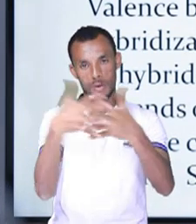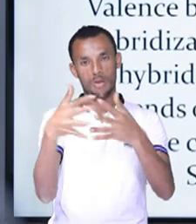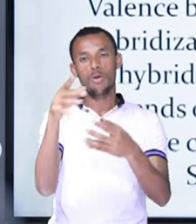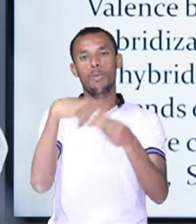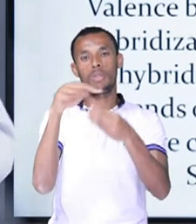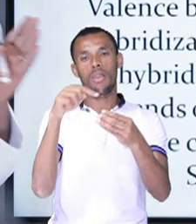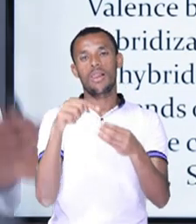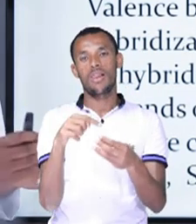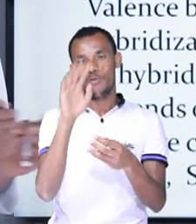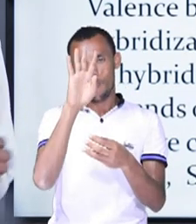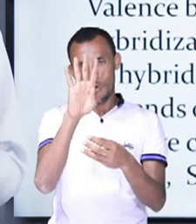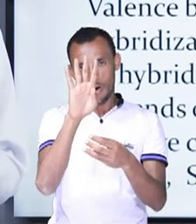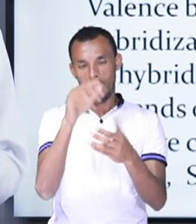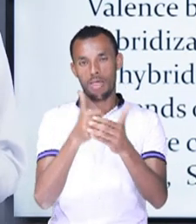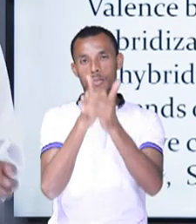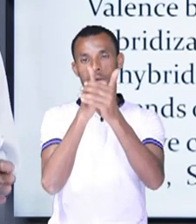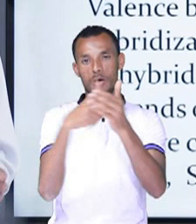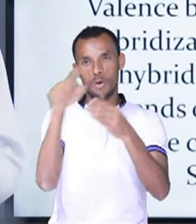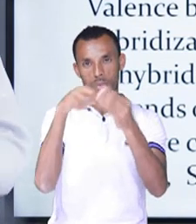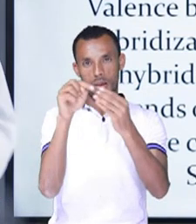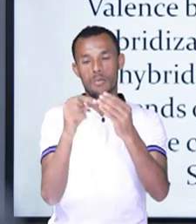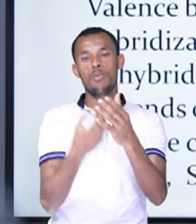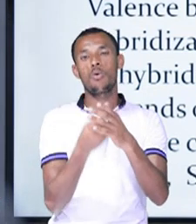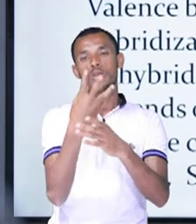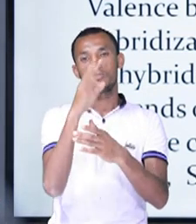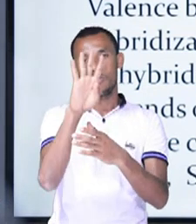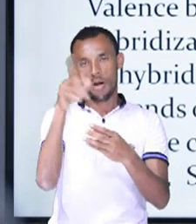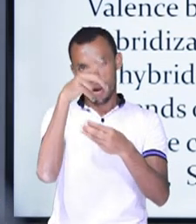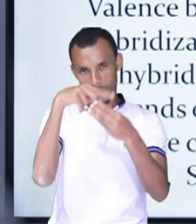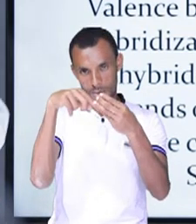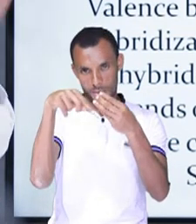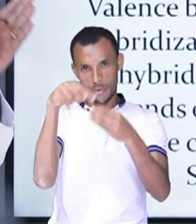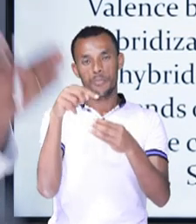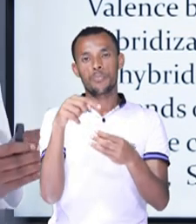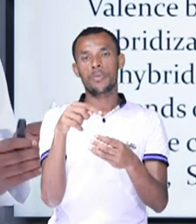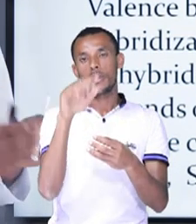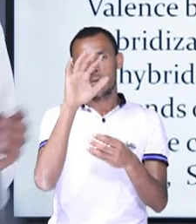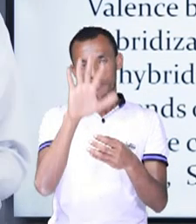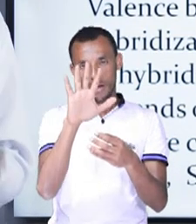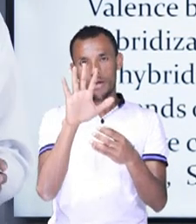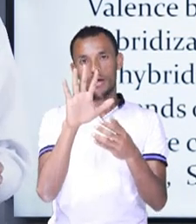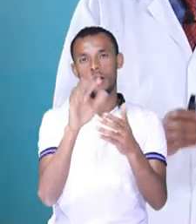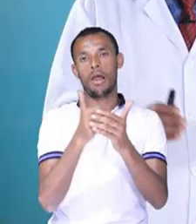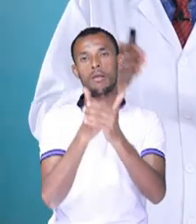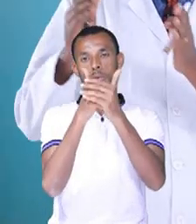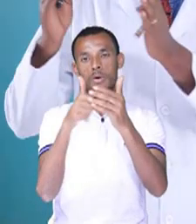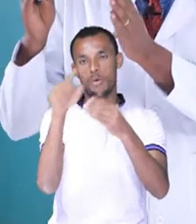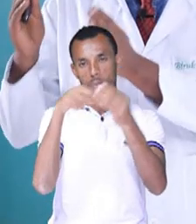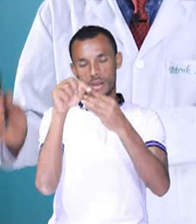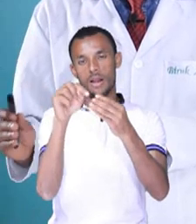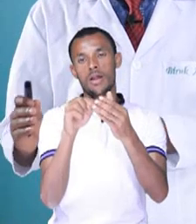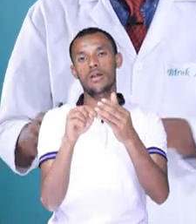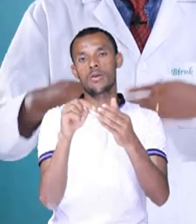orbitals. 4 atomic orbital produces 4 hybrid orbitals. 5 atomic orbital produces